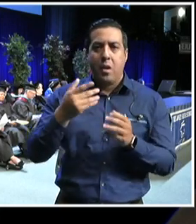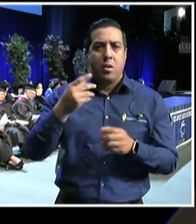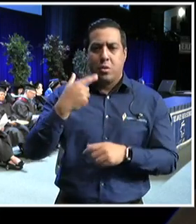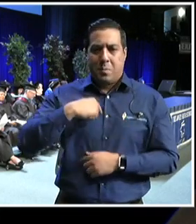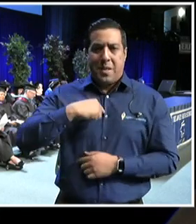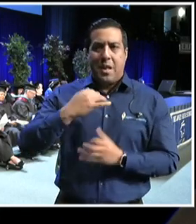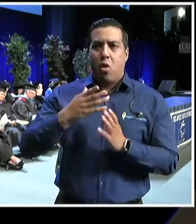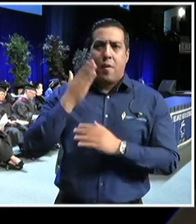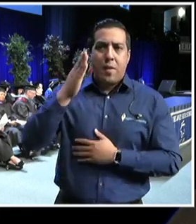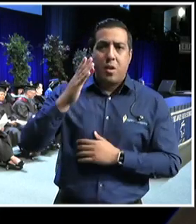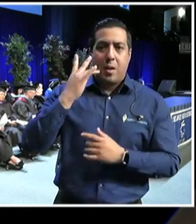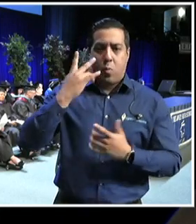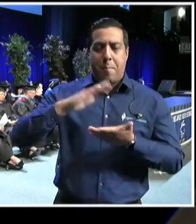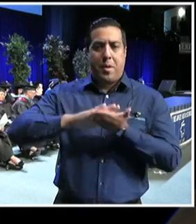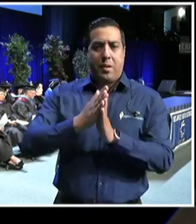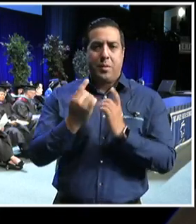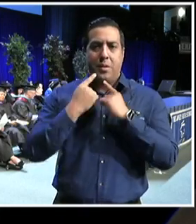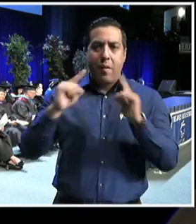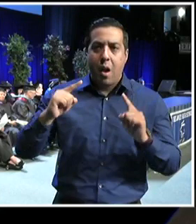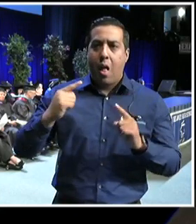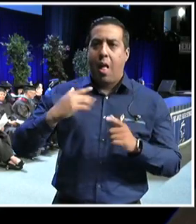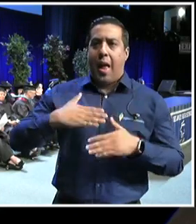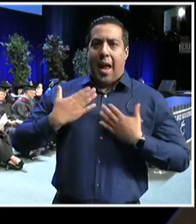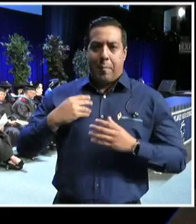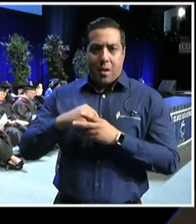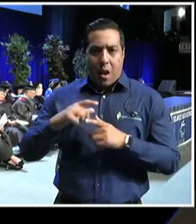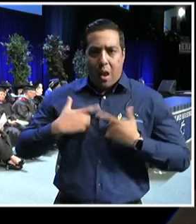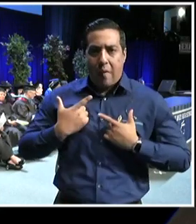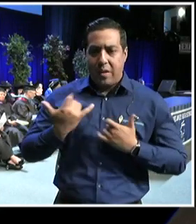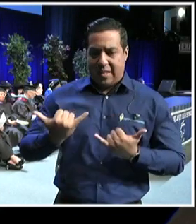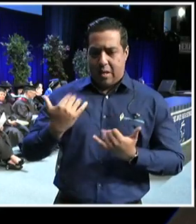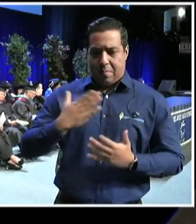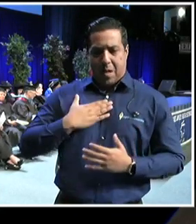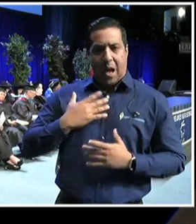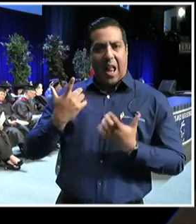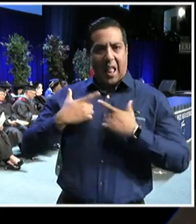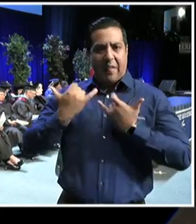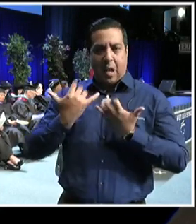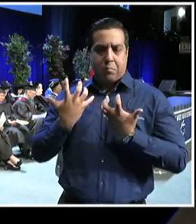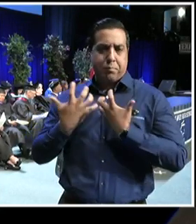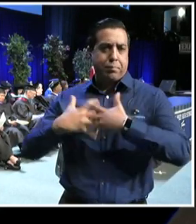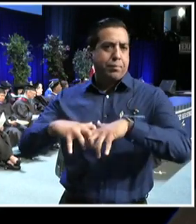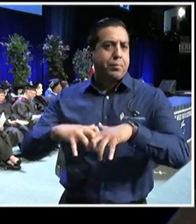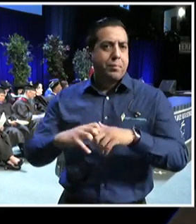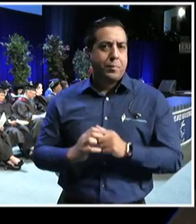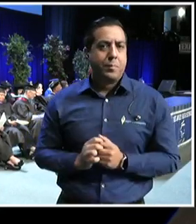future when we're victorious and we're happy with our lives and we got our lives together.